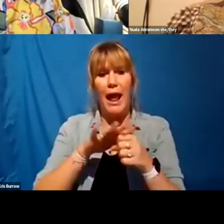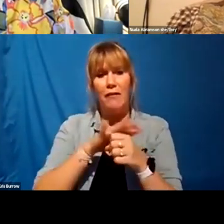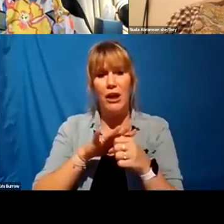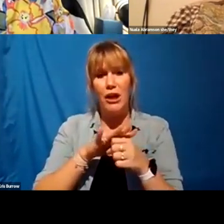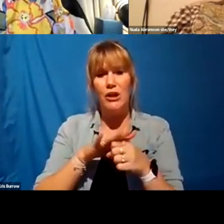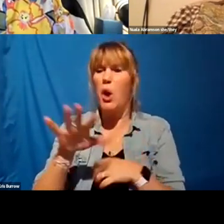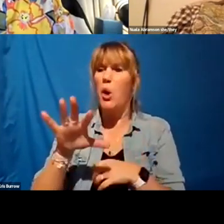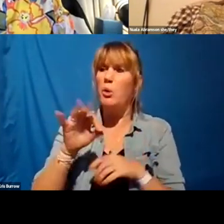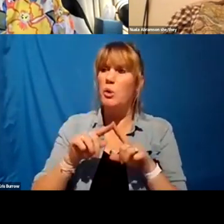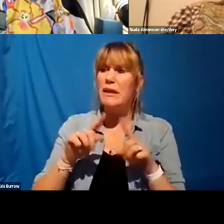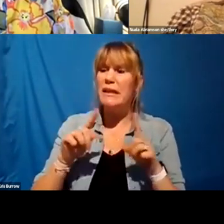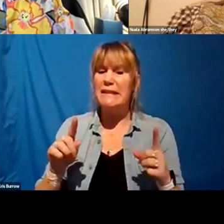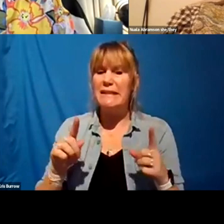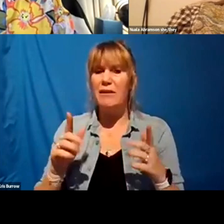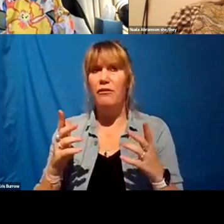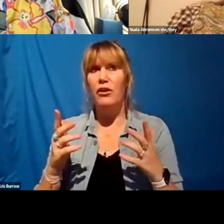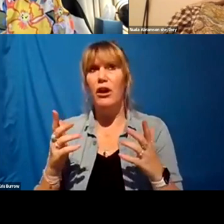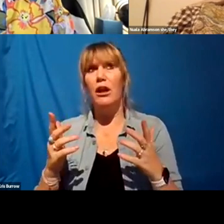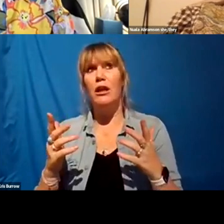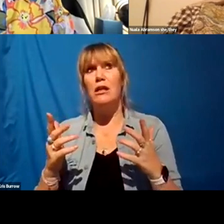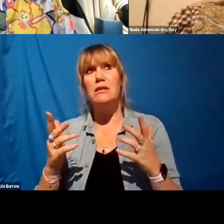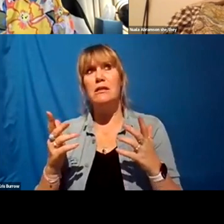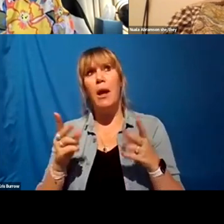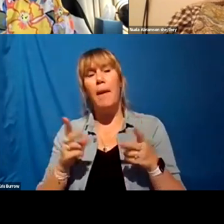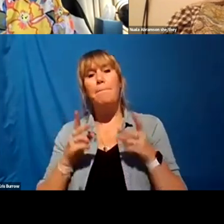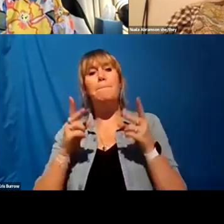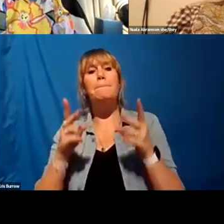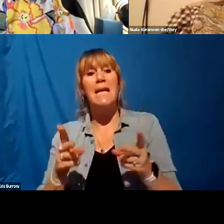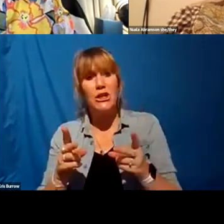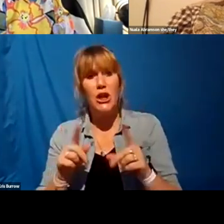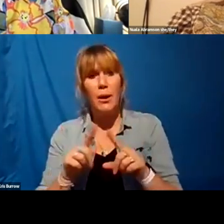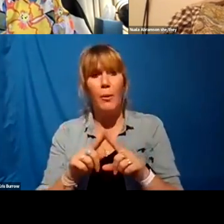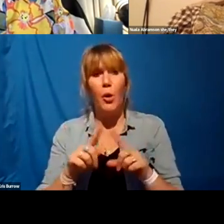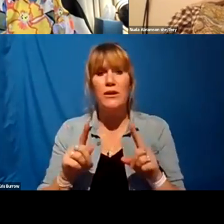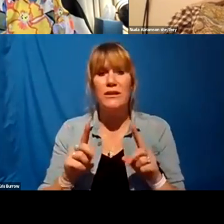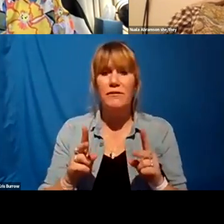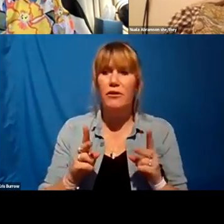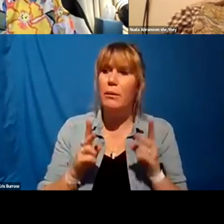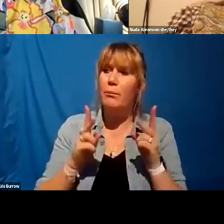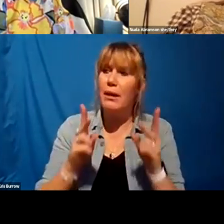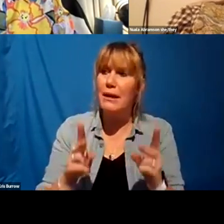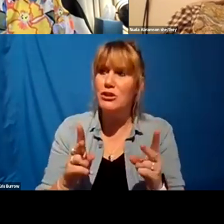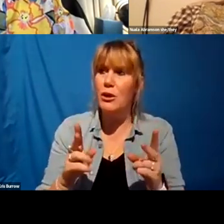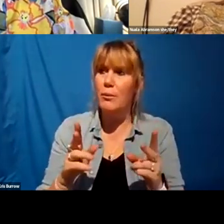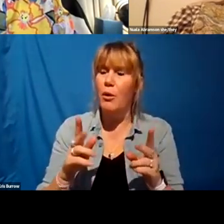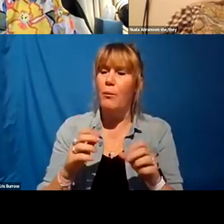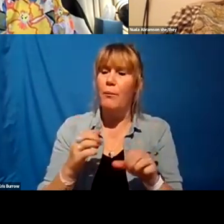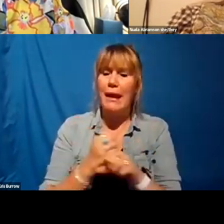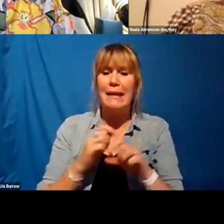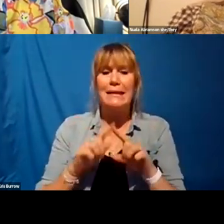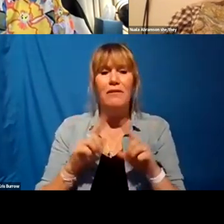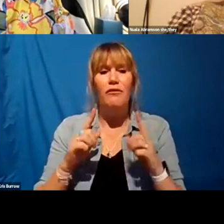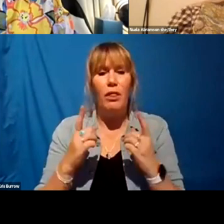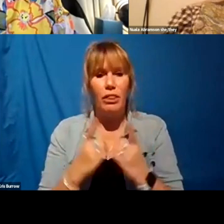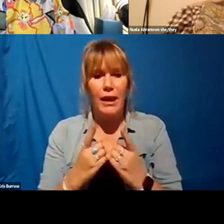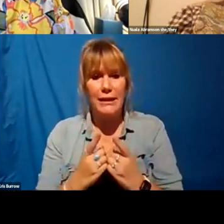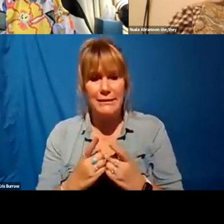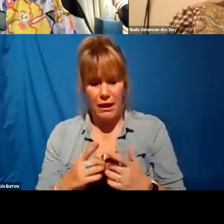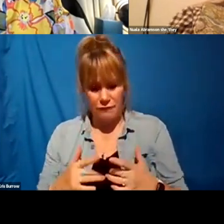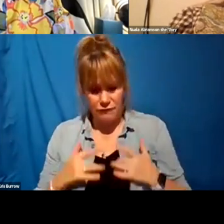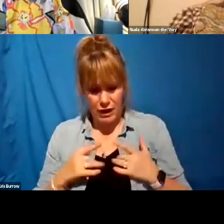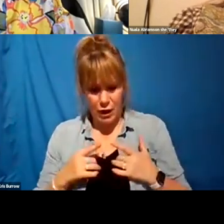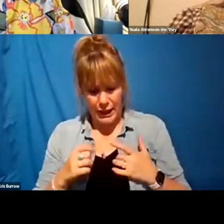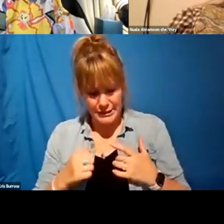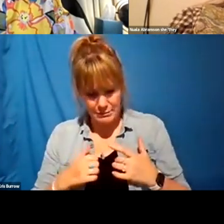medium, or a medium which leads you to a different kind of making things. Yeah, that's definitely been